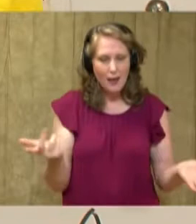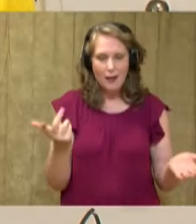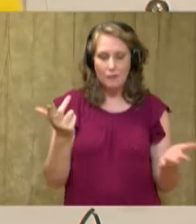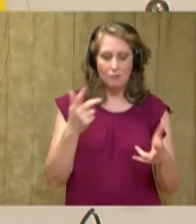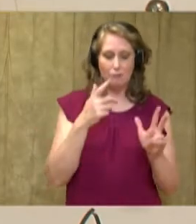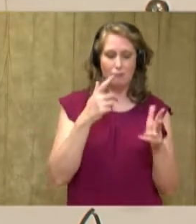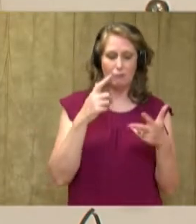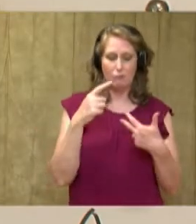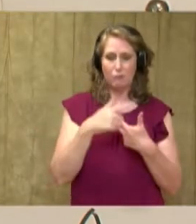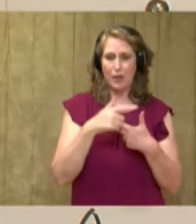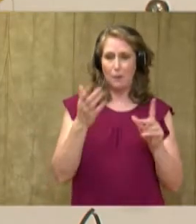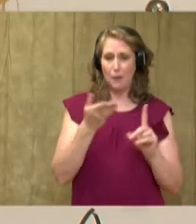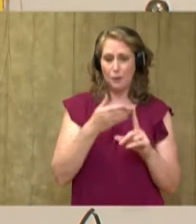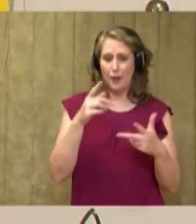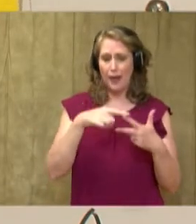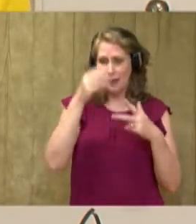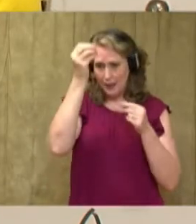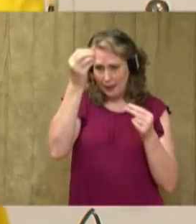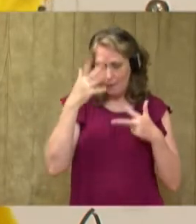inform, or entertain?